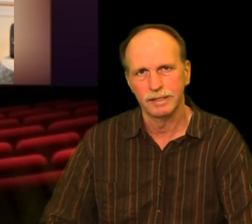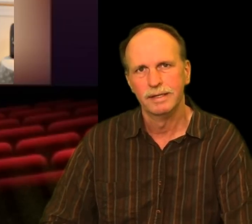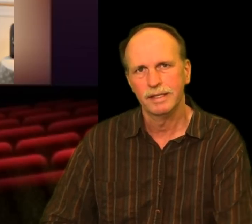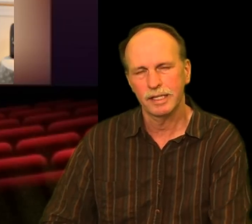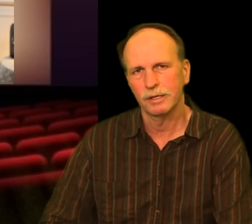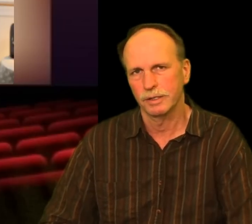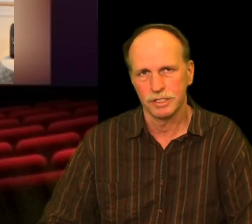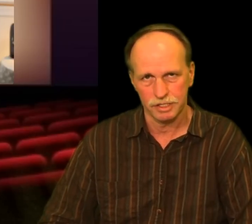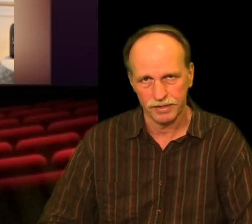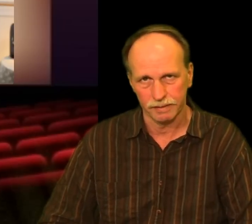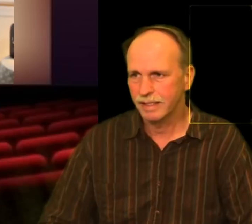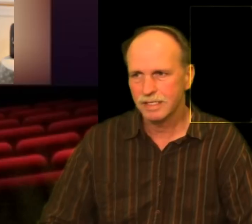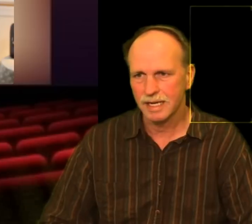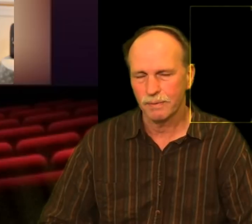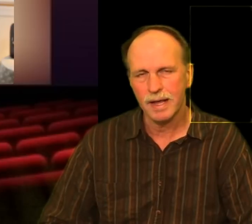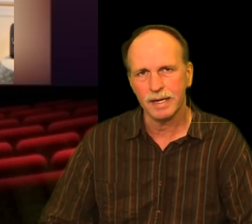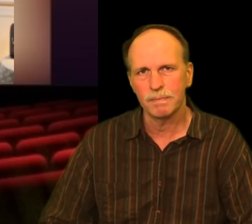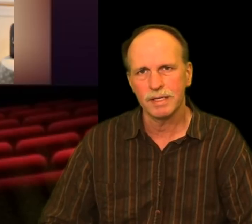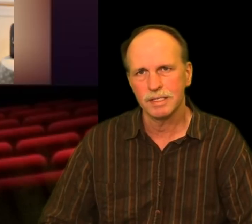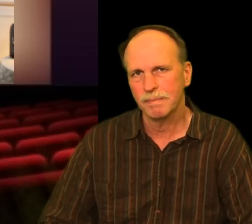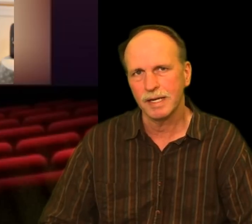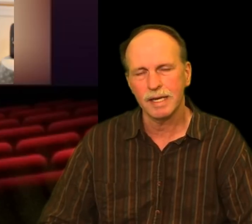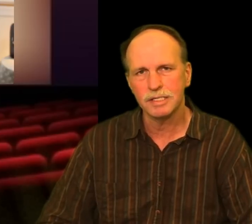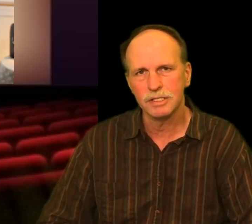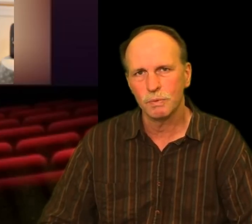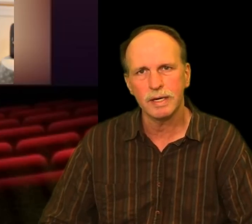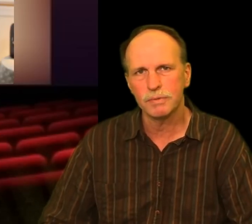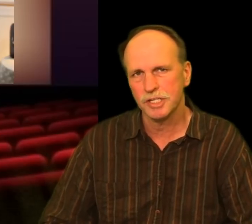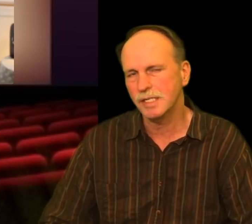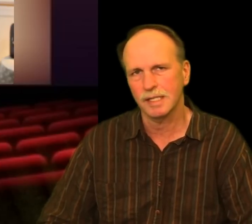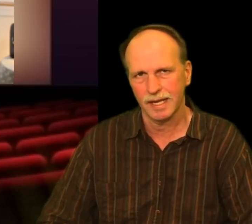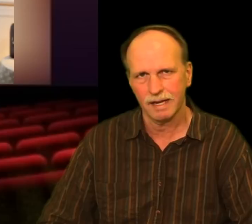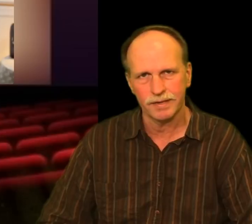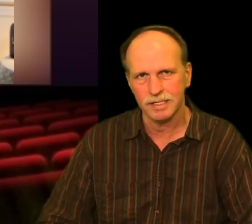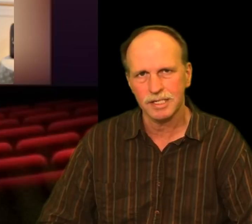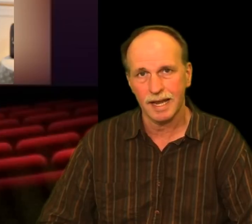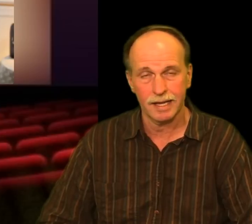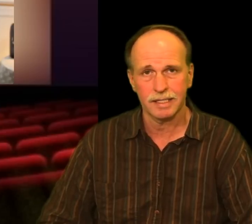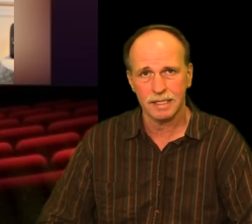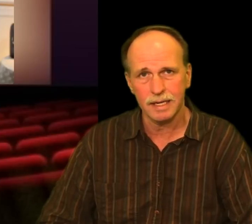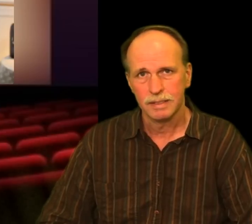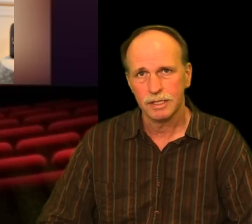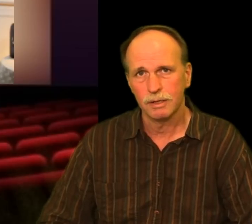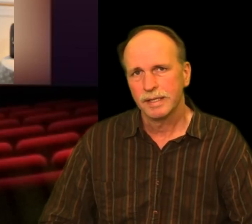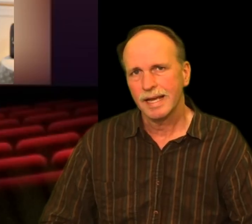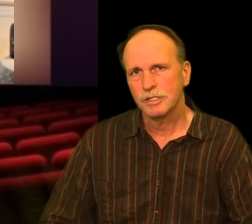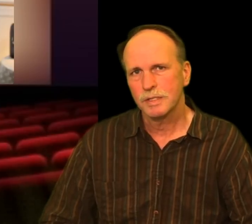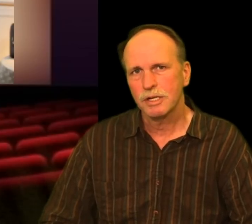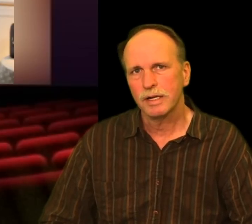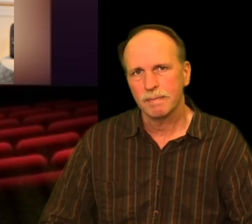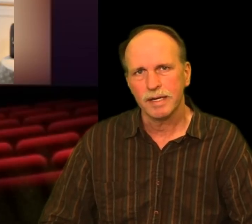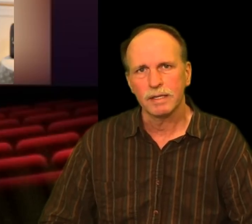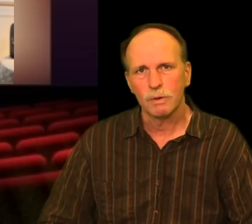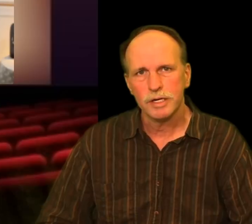assertion that the Earth is a sphere. This is ironic because in many cases, we are presenting that evidence at the time. So that is